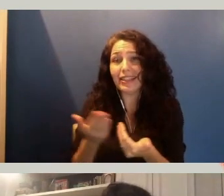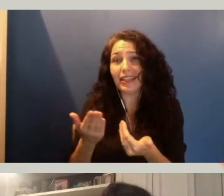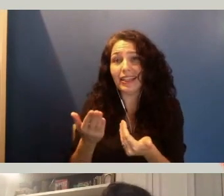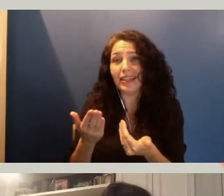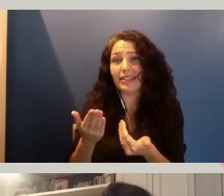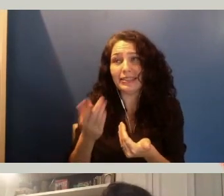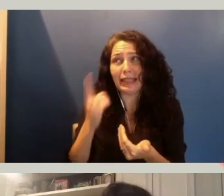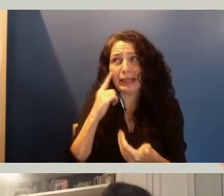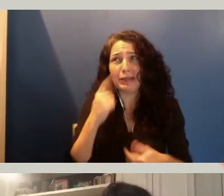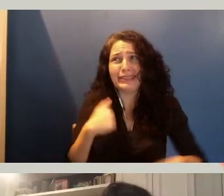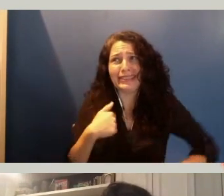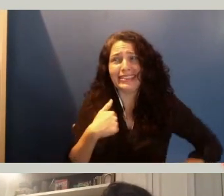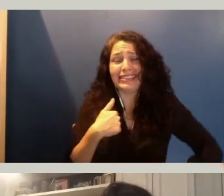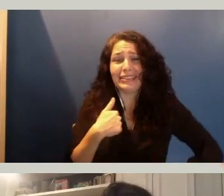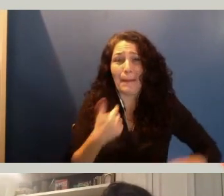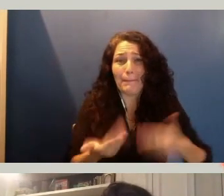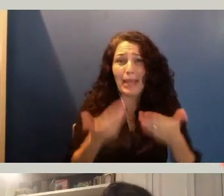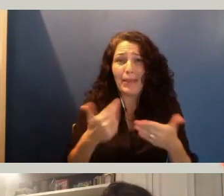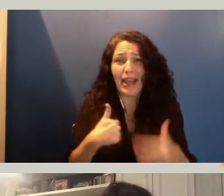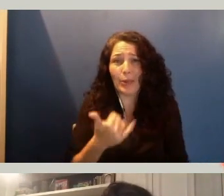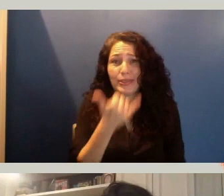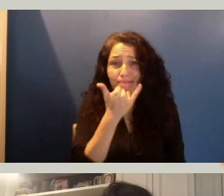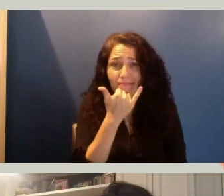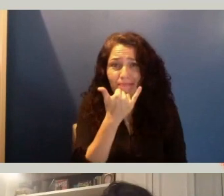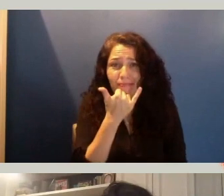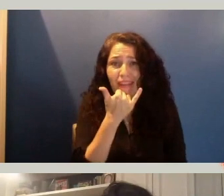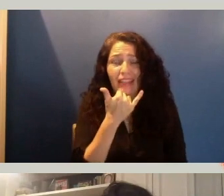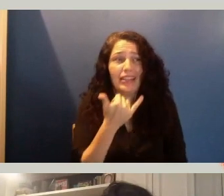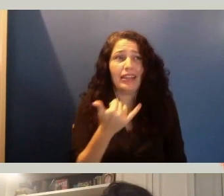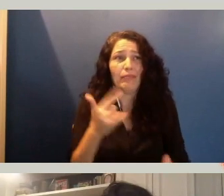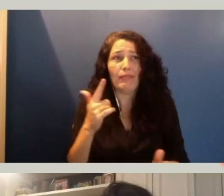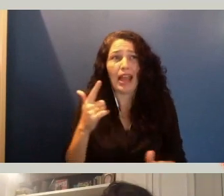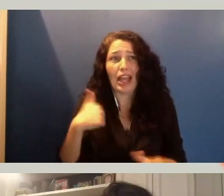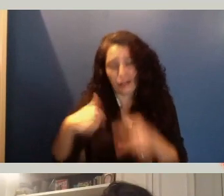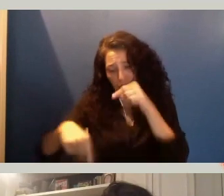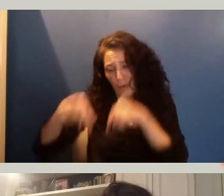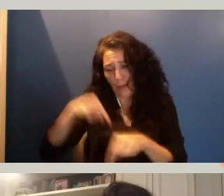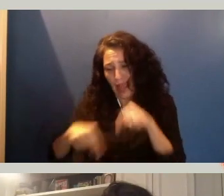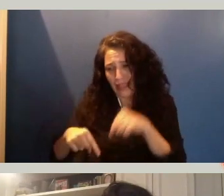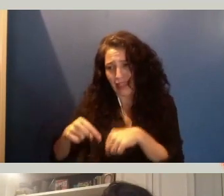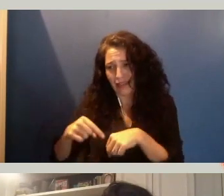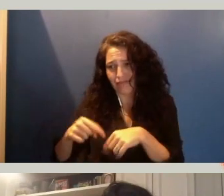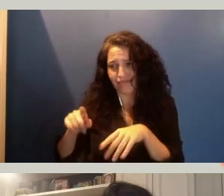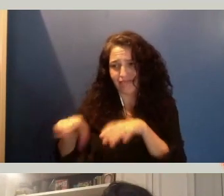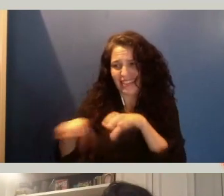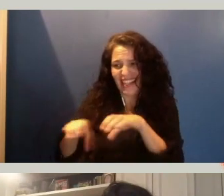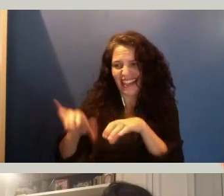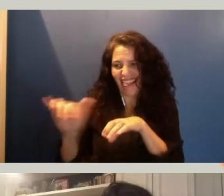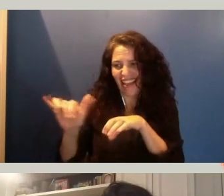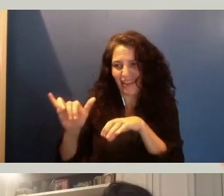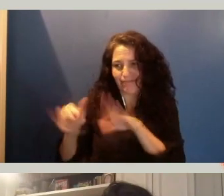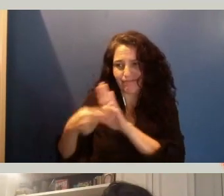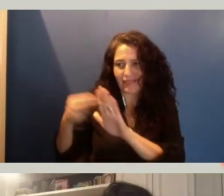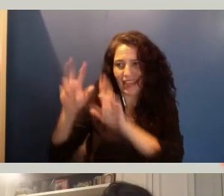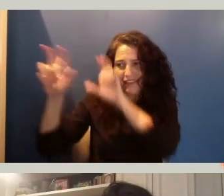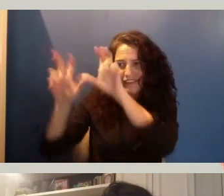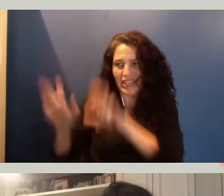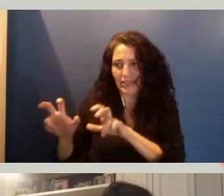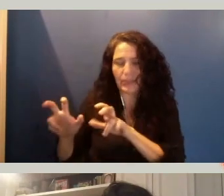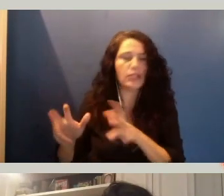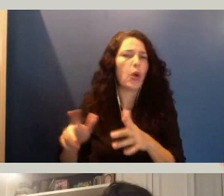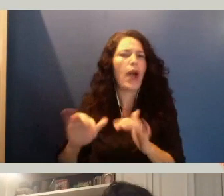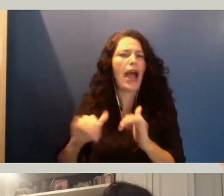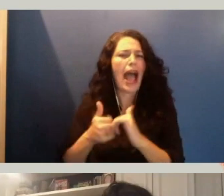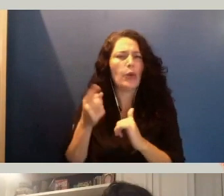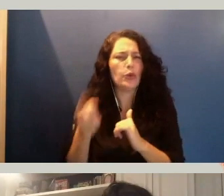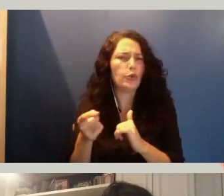I make a mistake? Should I have done this as an investment? How are you talking to these donors who are asking those kind of